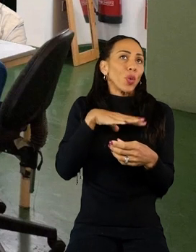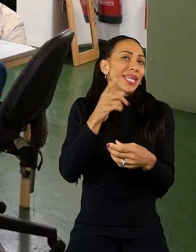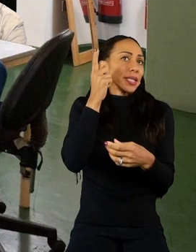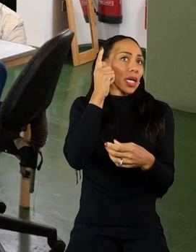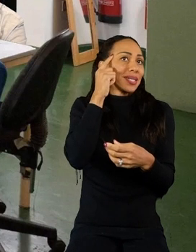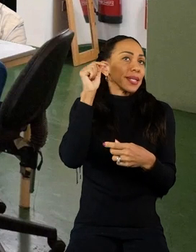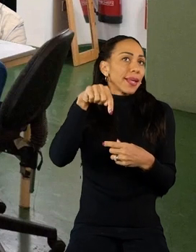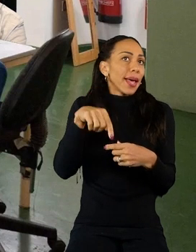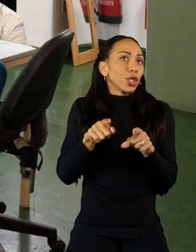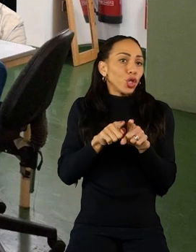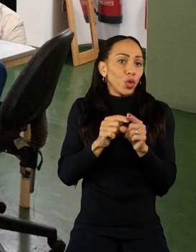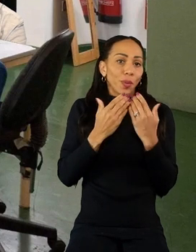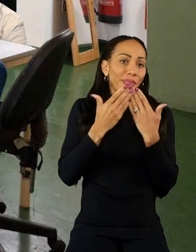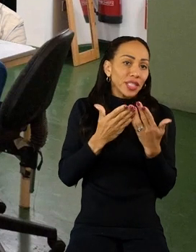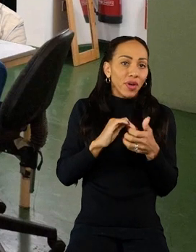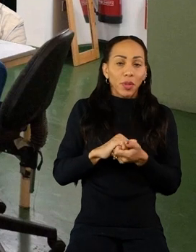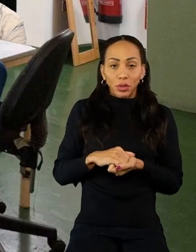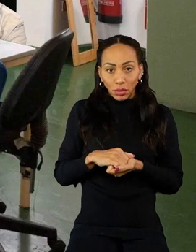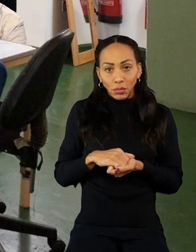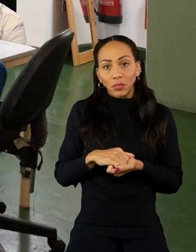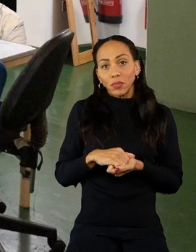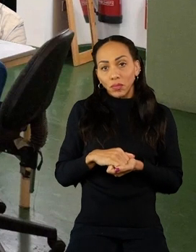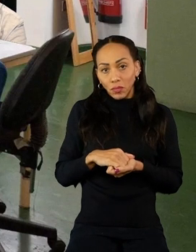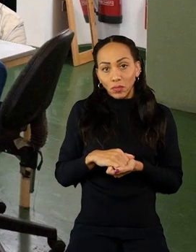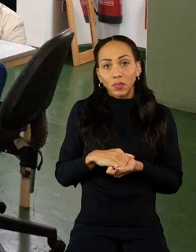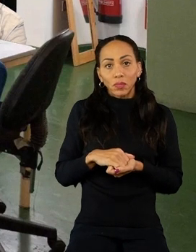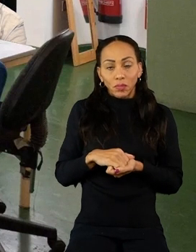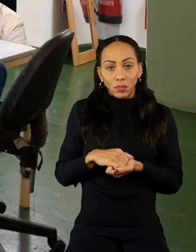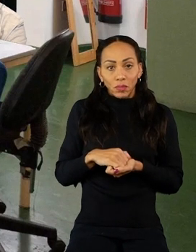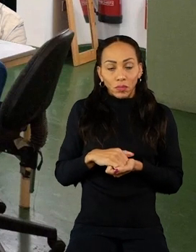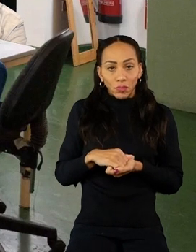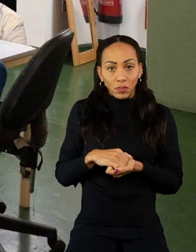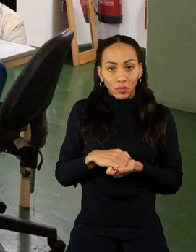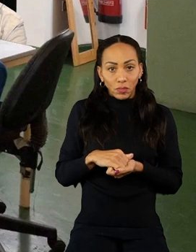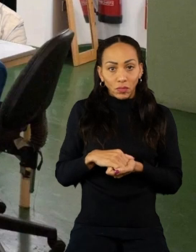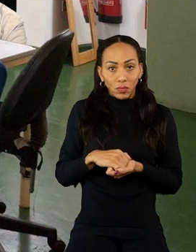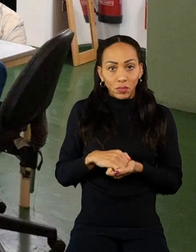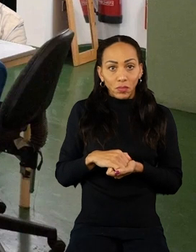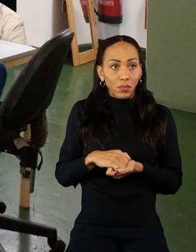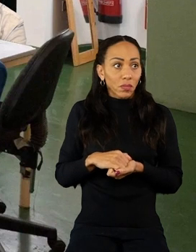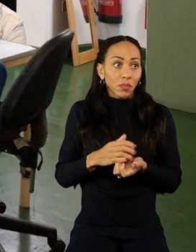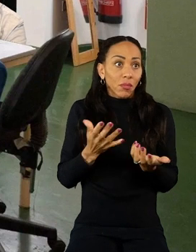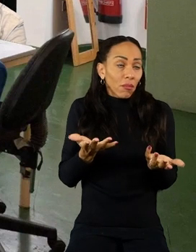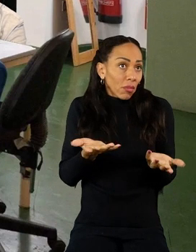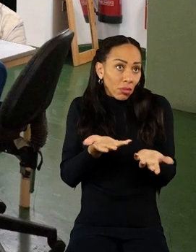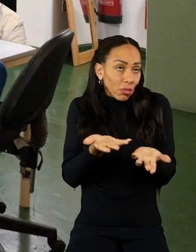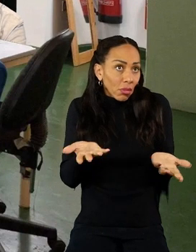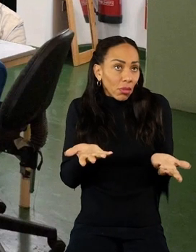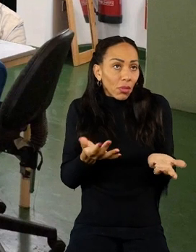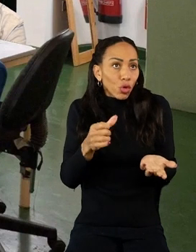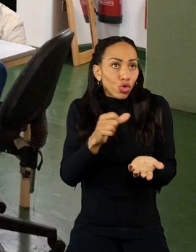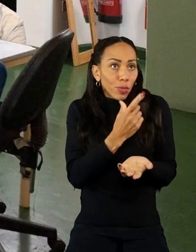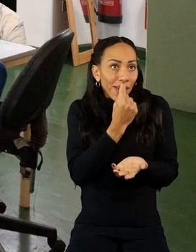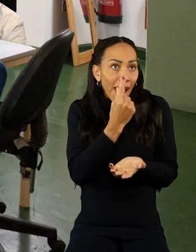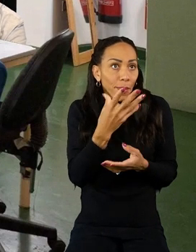blind participants also, so we have to think this through for the access also. Thank you very much. That's just my thought. Yeah,